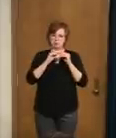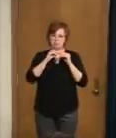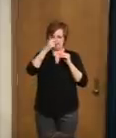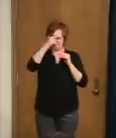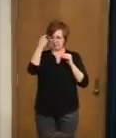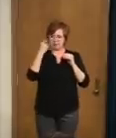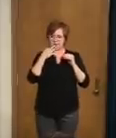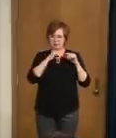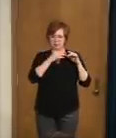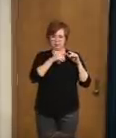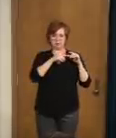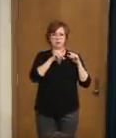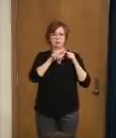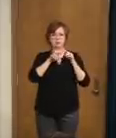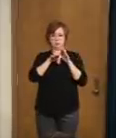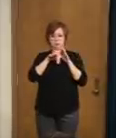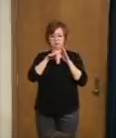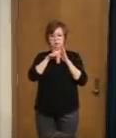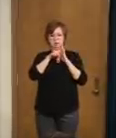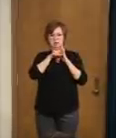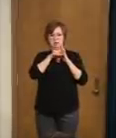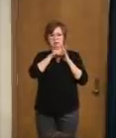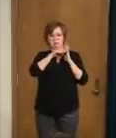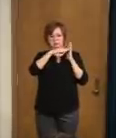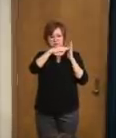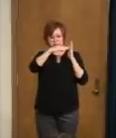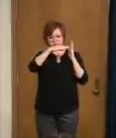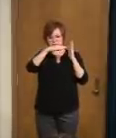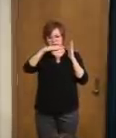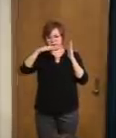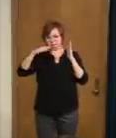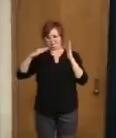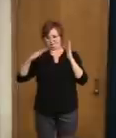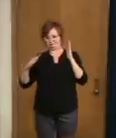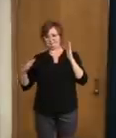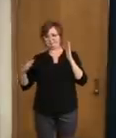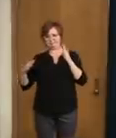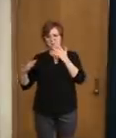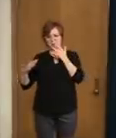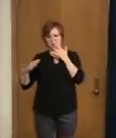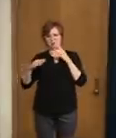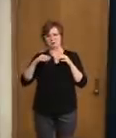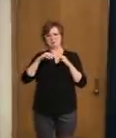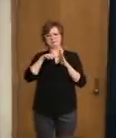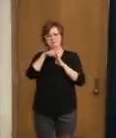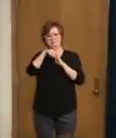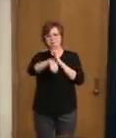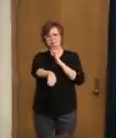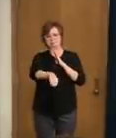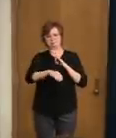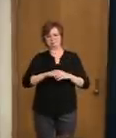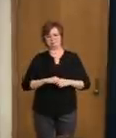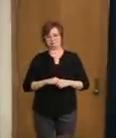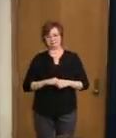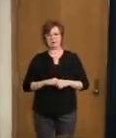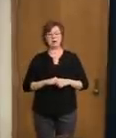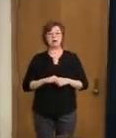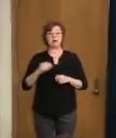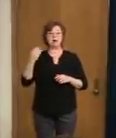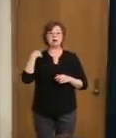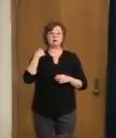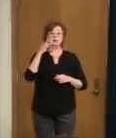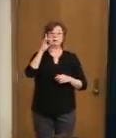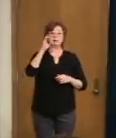trending down. And the other concerning thing is that the modeling in December was saying that with the same measures, we